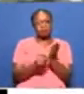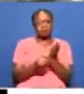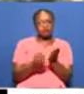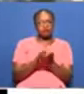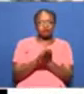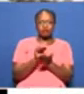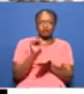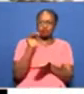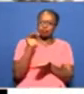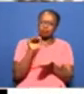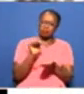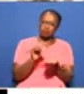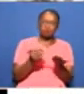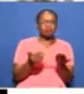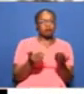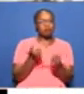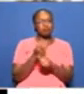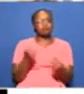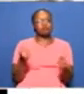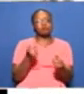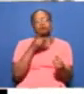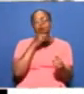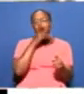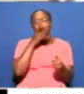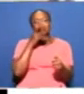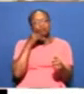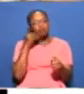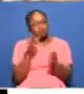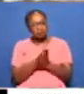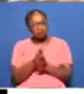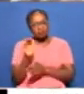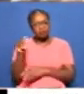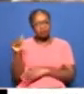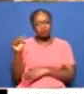plant and does very well in arid and semi-arid regions.